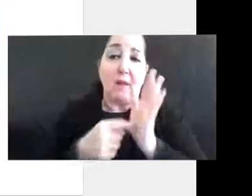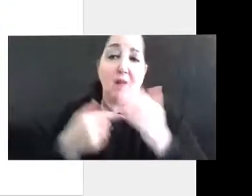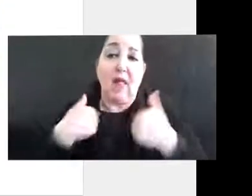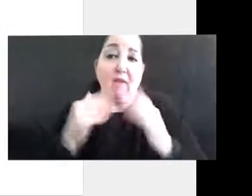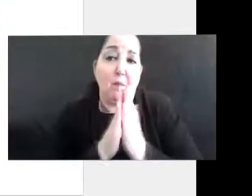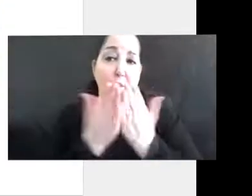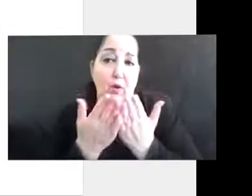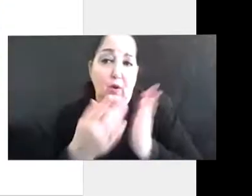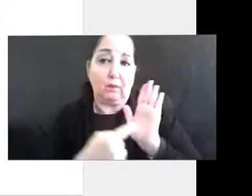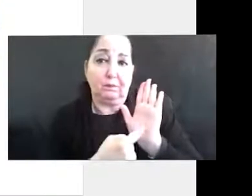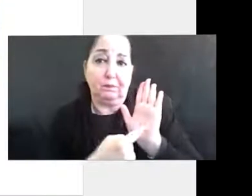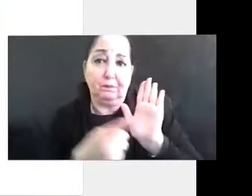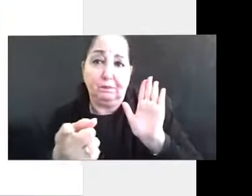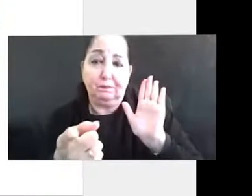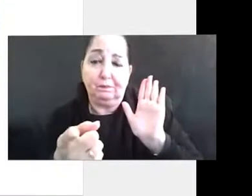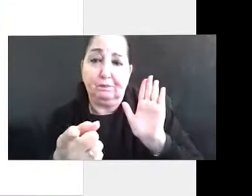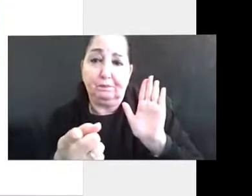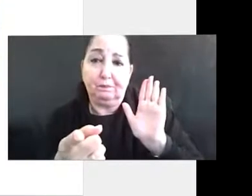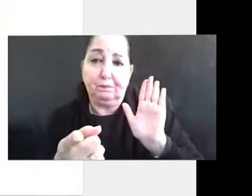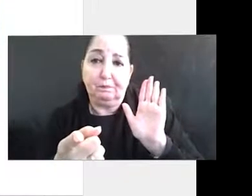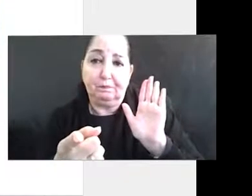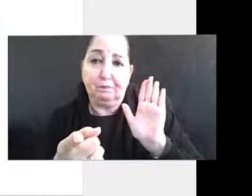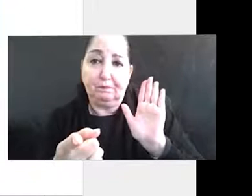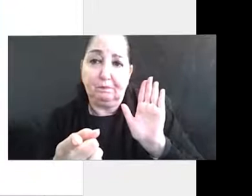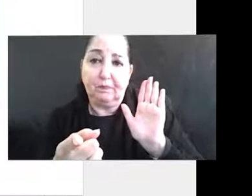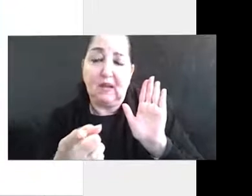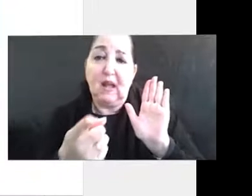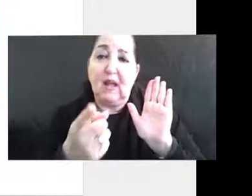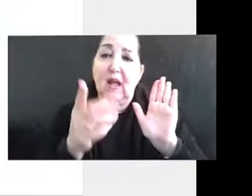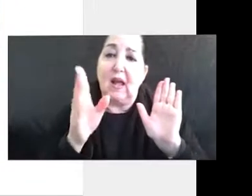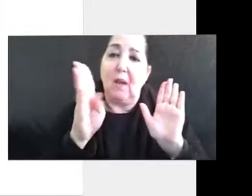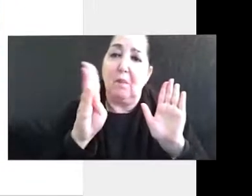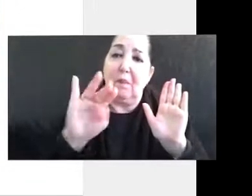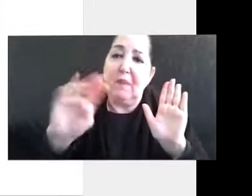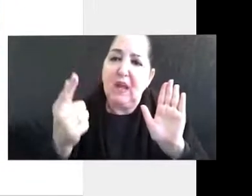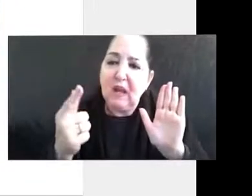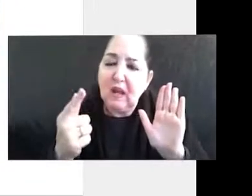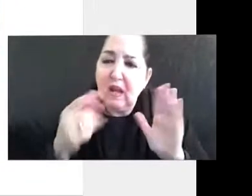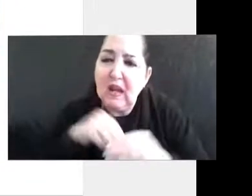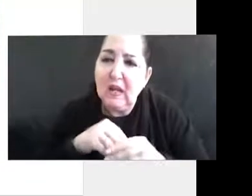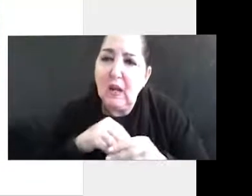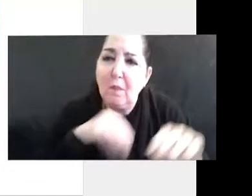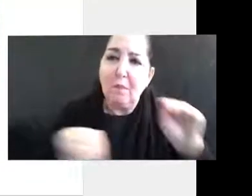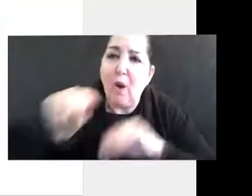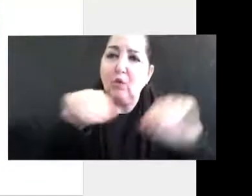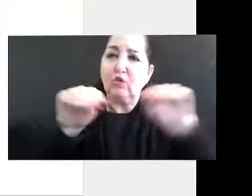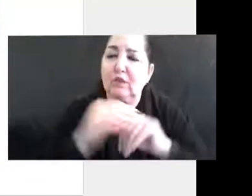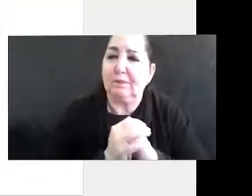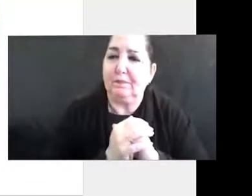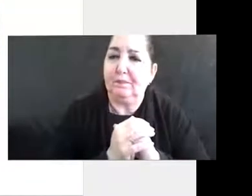have with me here this book by Thomas Nail, Being and Motion. And I think it's a